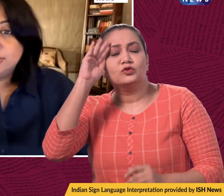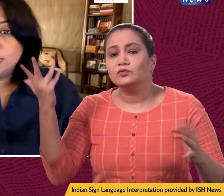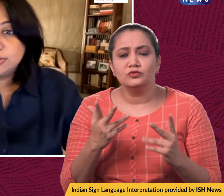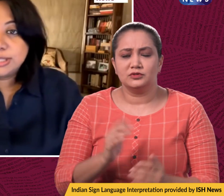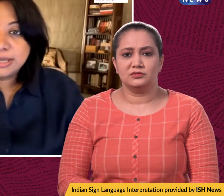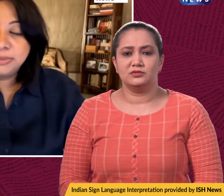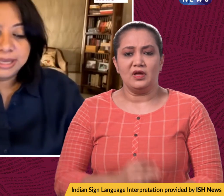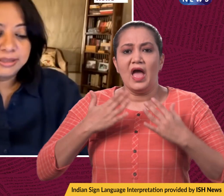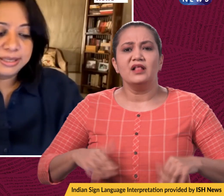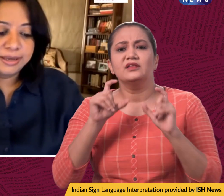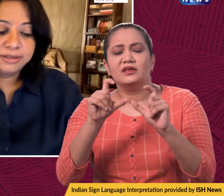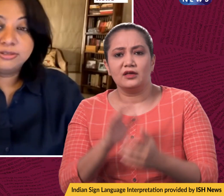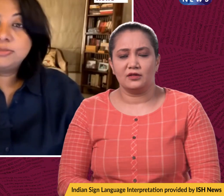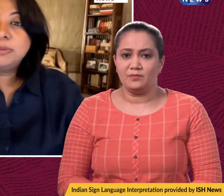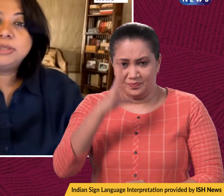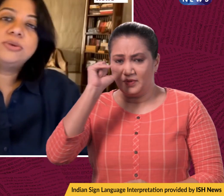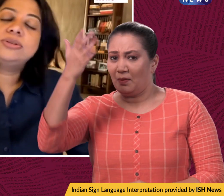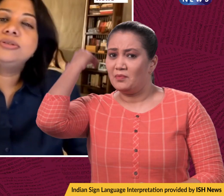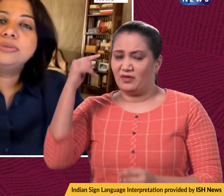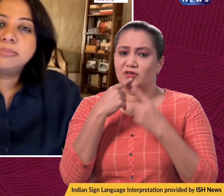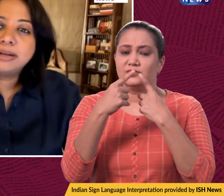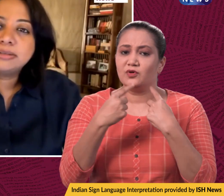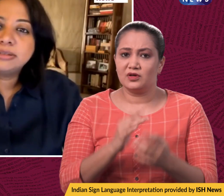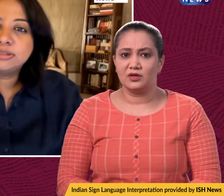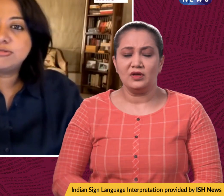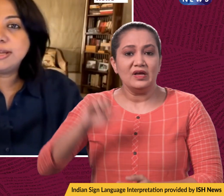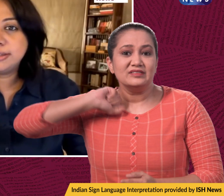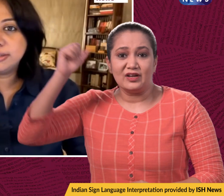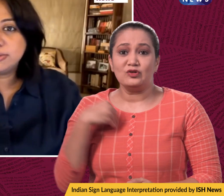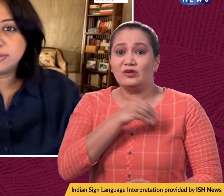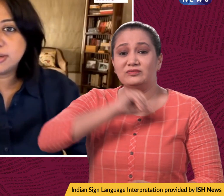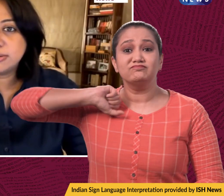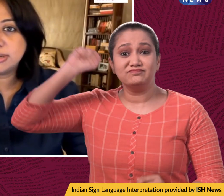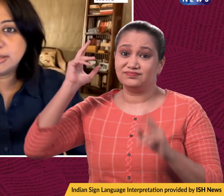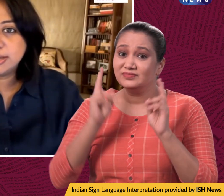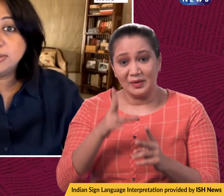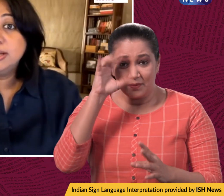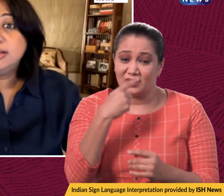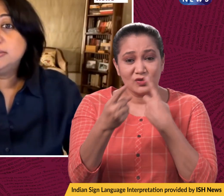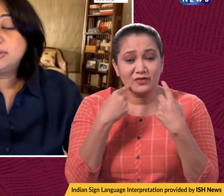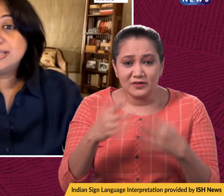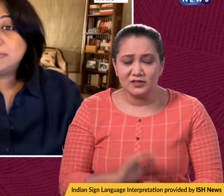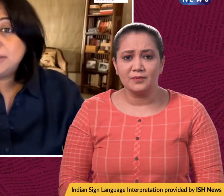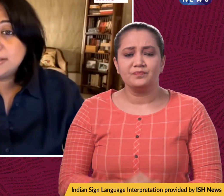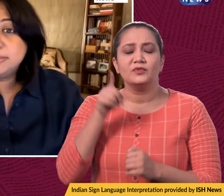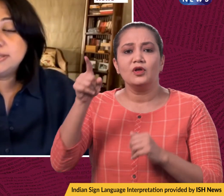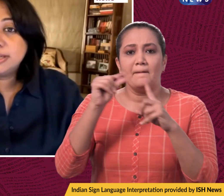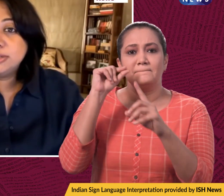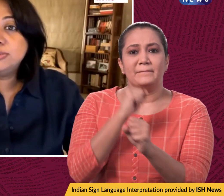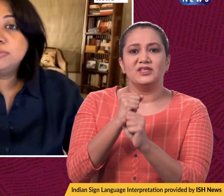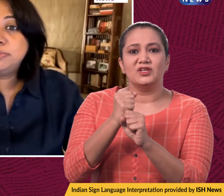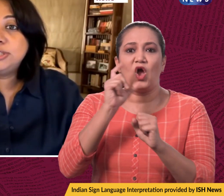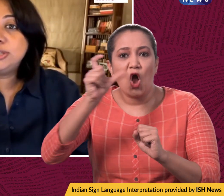In other news, although staying with healthcare, remember we talked to you about the strike that the doctors are on right now because their